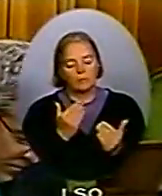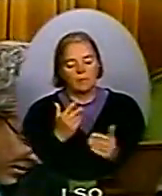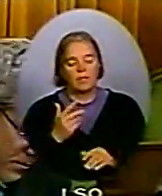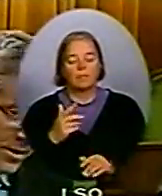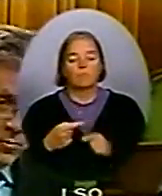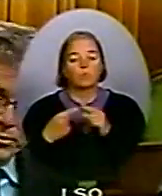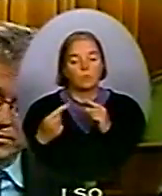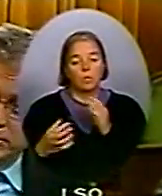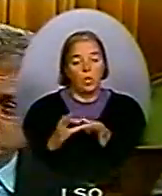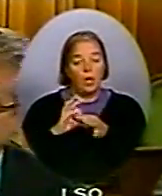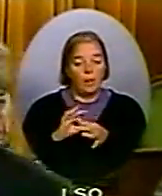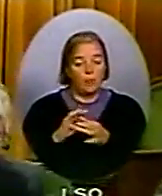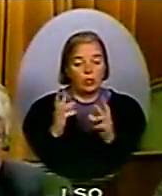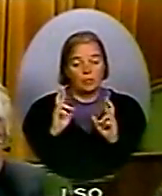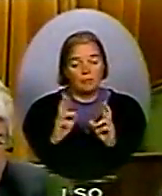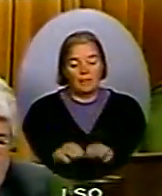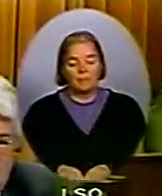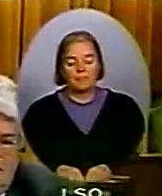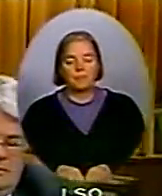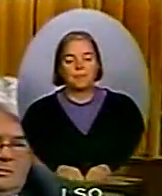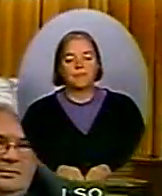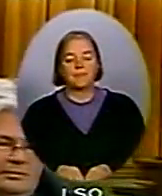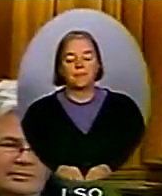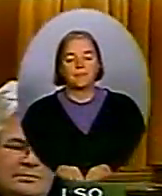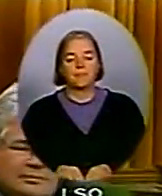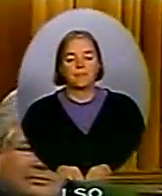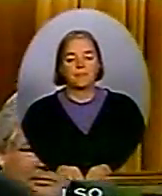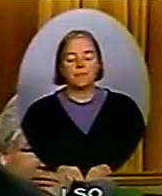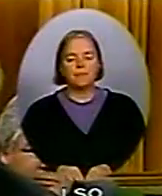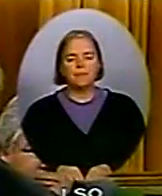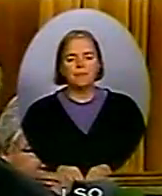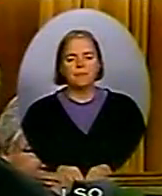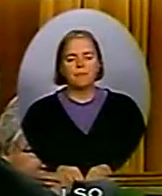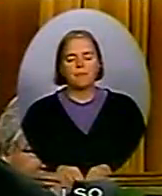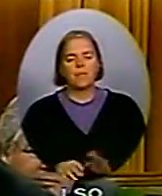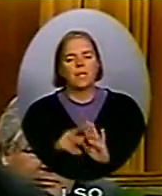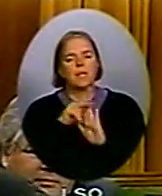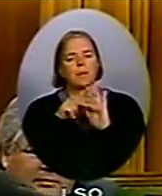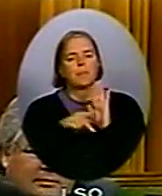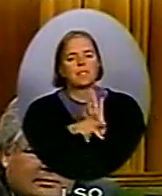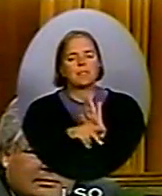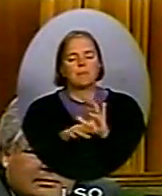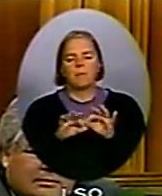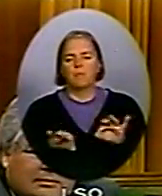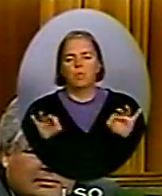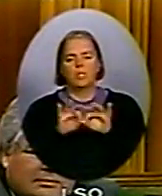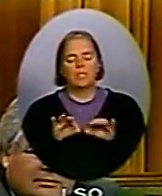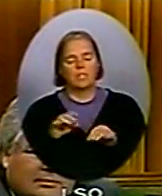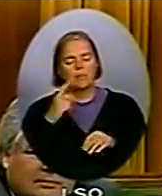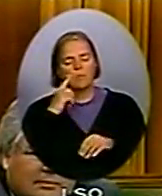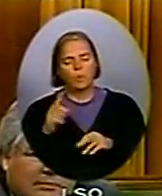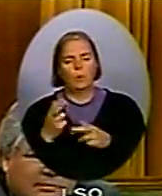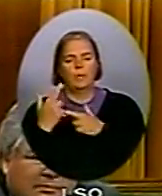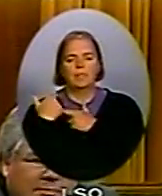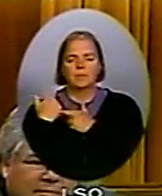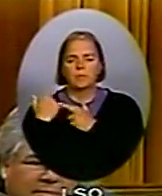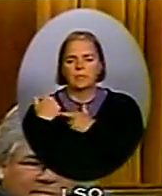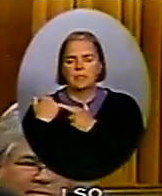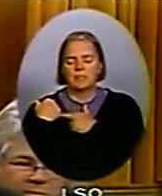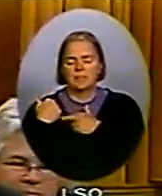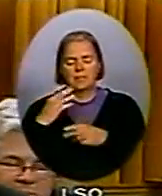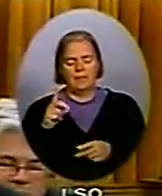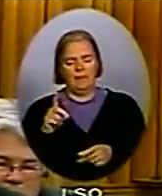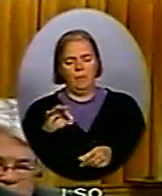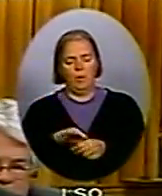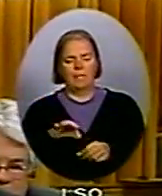Speaker, a fundamental principle of democratic accountability is that you protect the privacy of the individual while ensuring the transparency of the state.